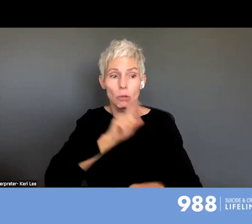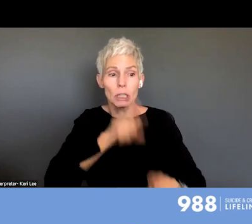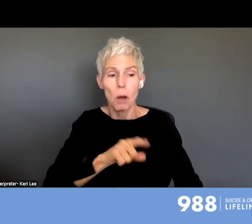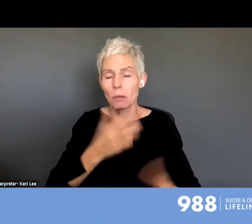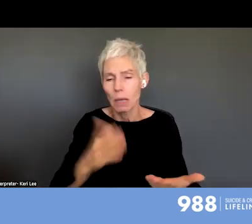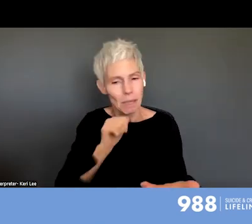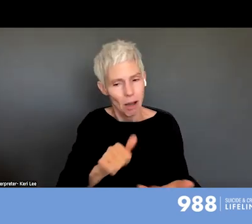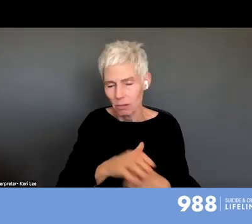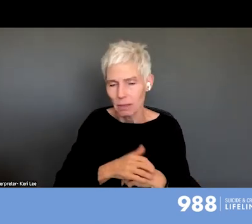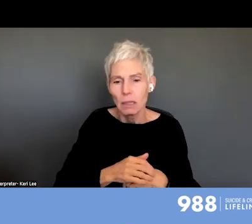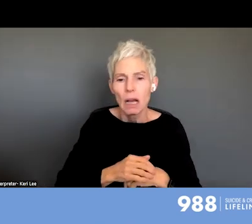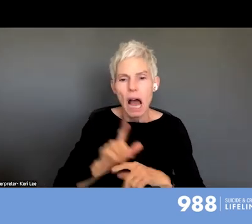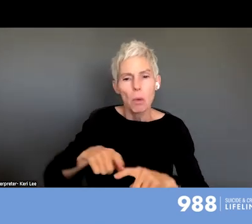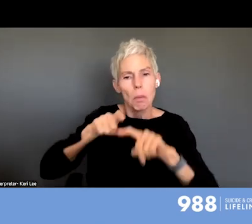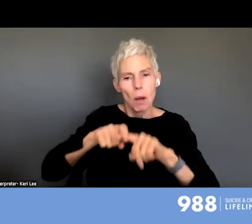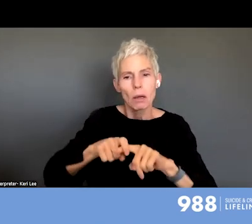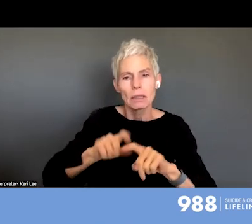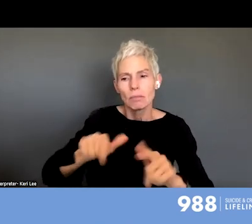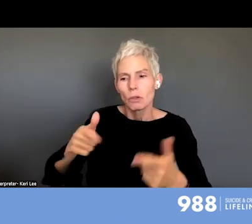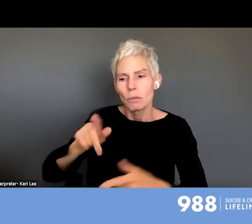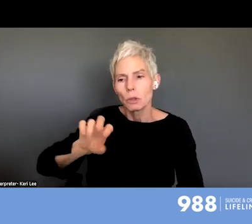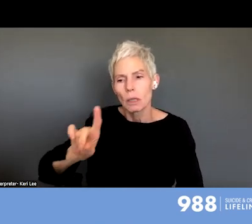I'll go ahead and pause there and we can transition over to Ted.